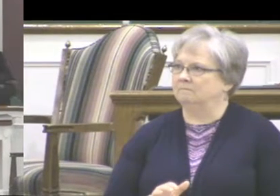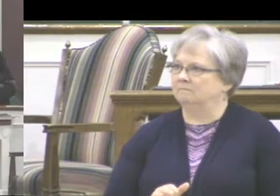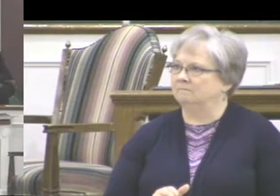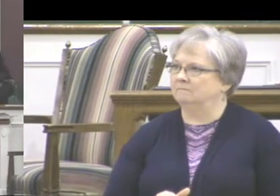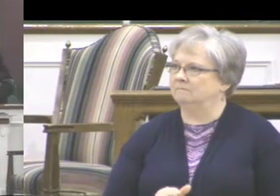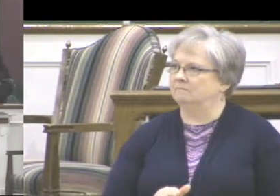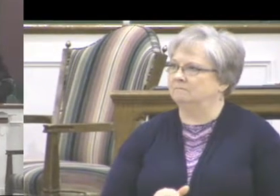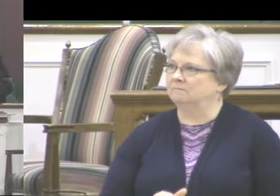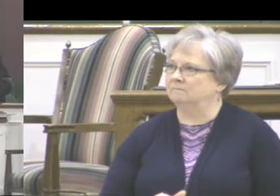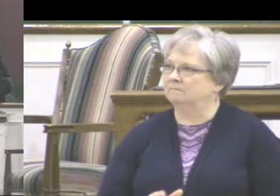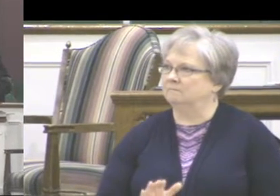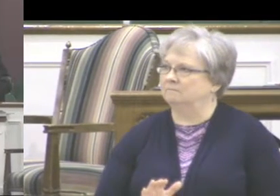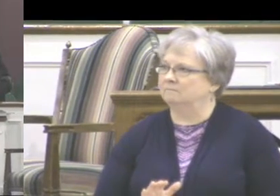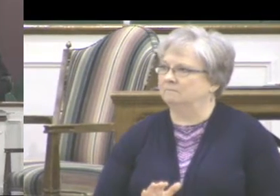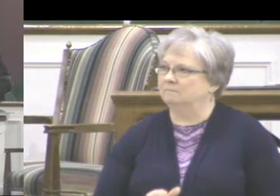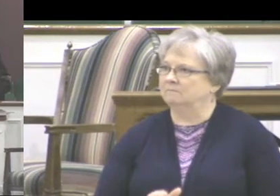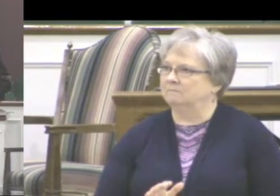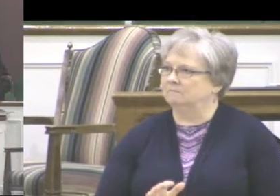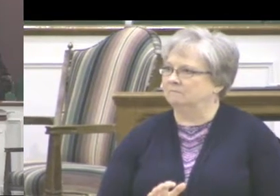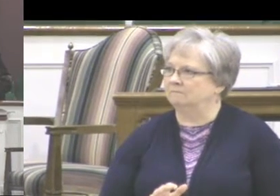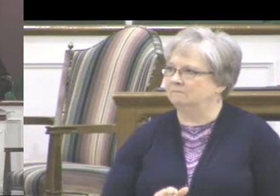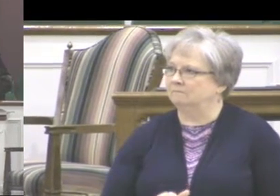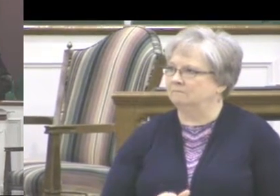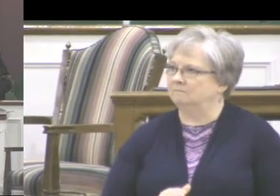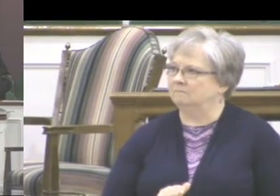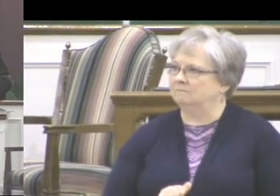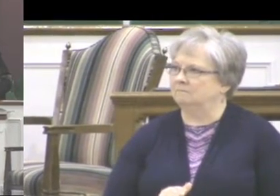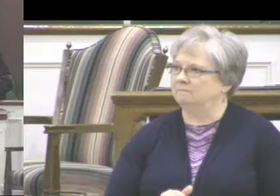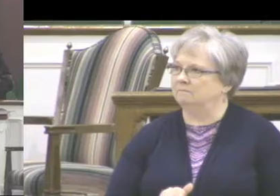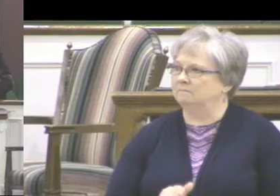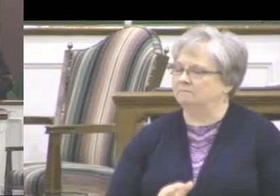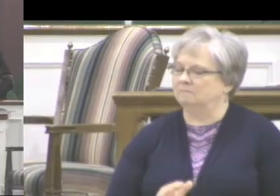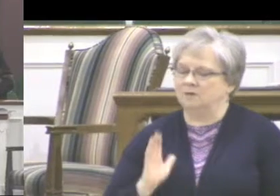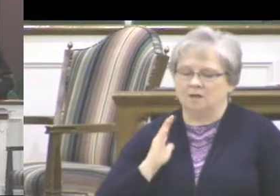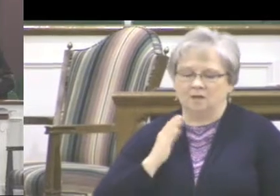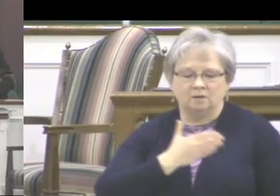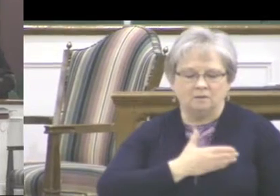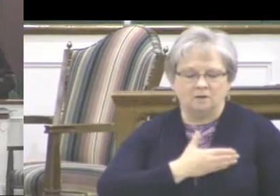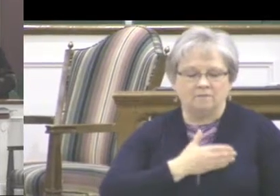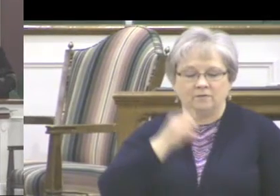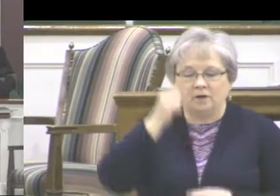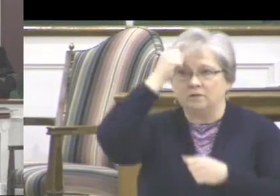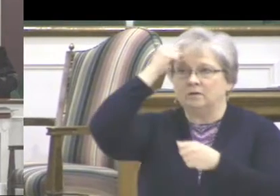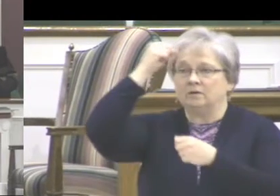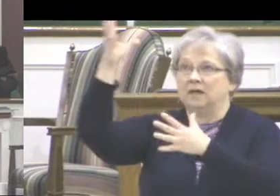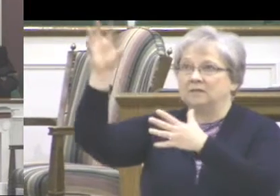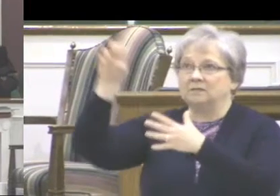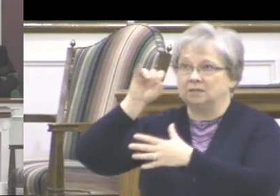Thank you.